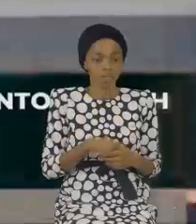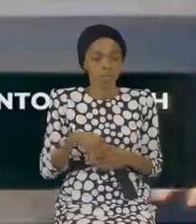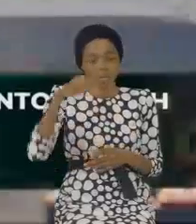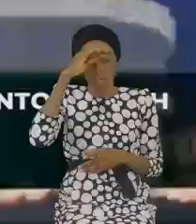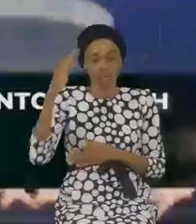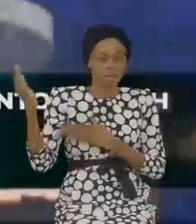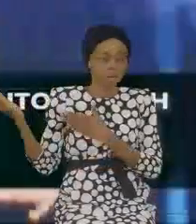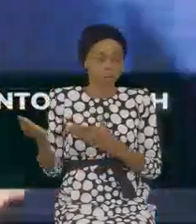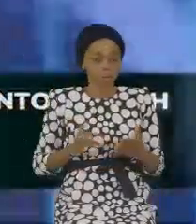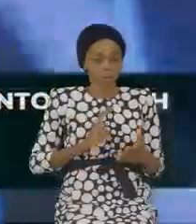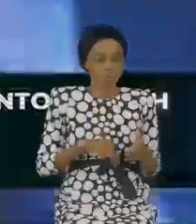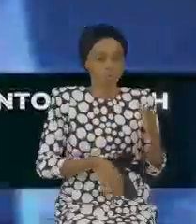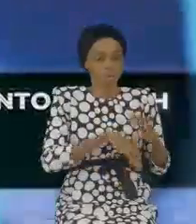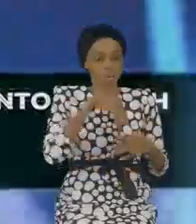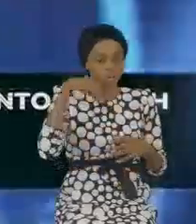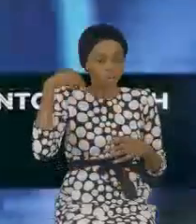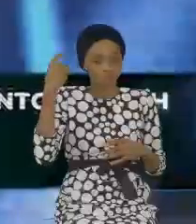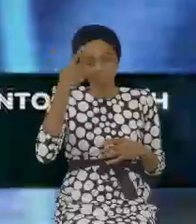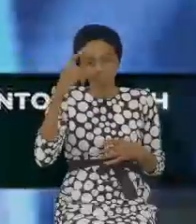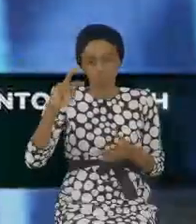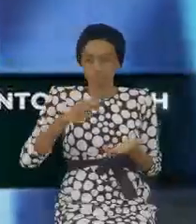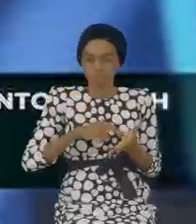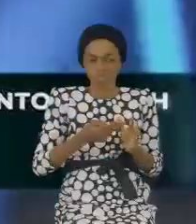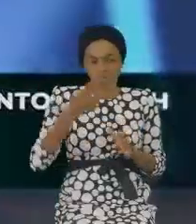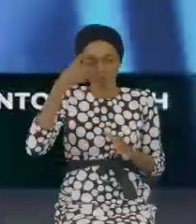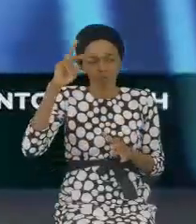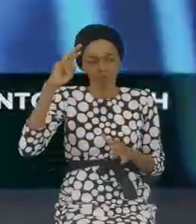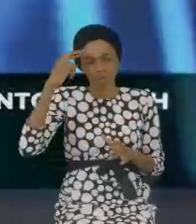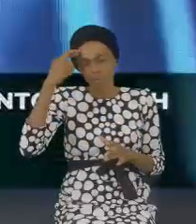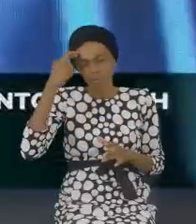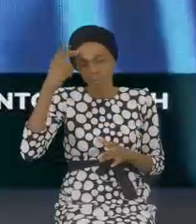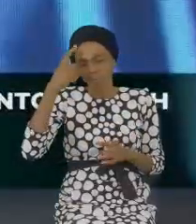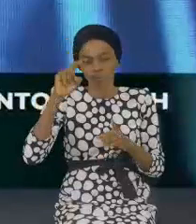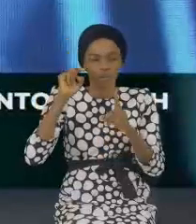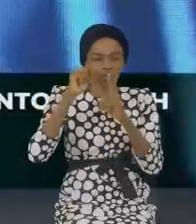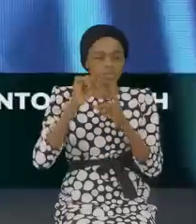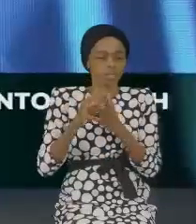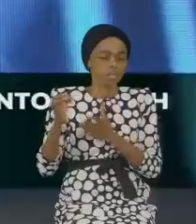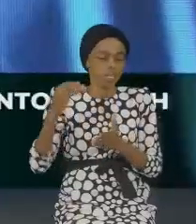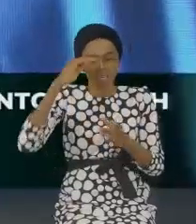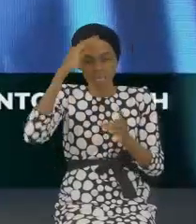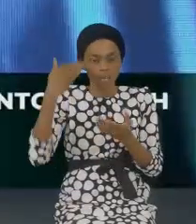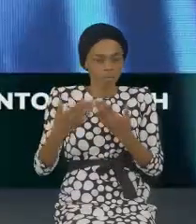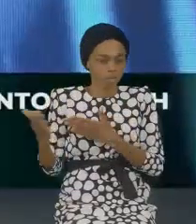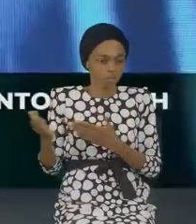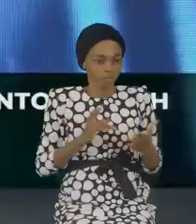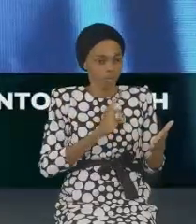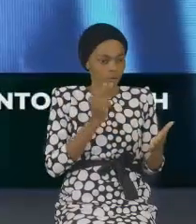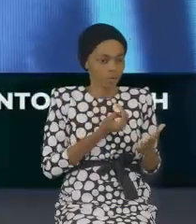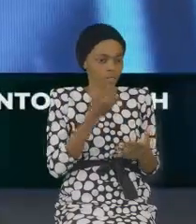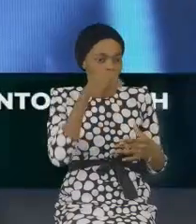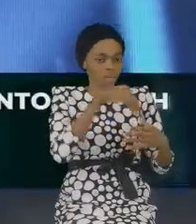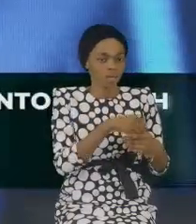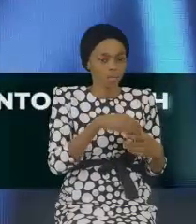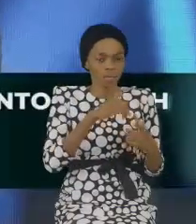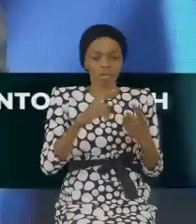us out for the purpose, for the reason, for the goal, that he might bring us in. And then he said, to